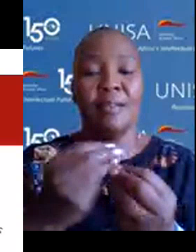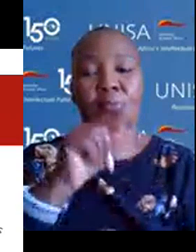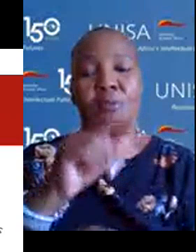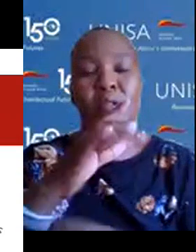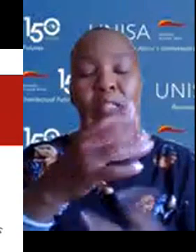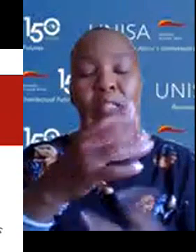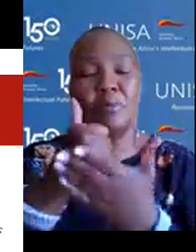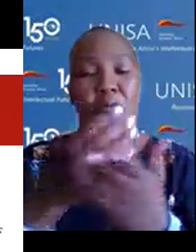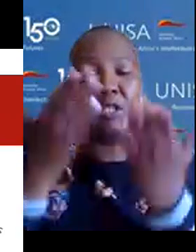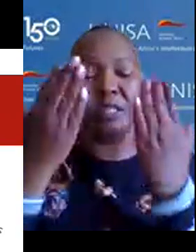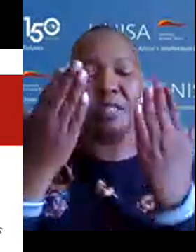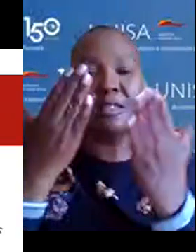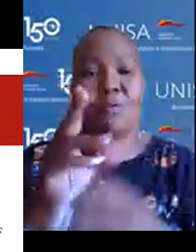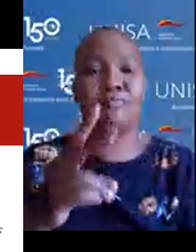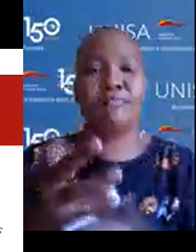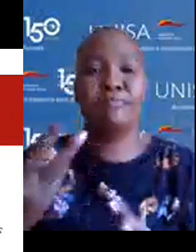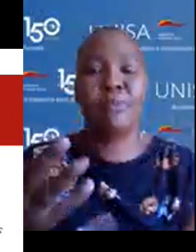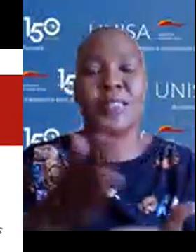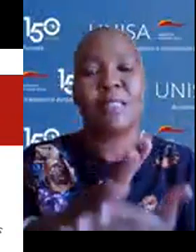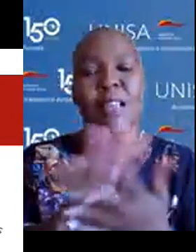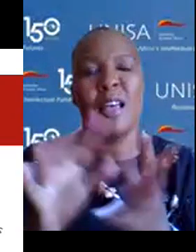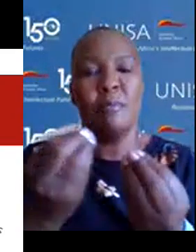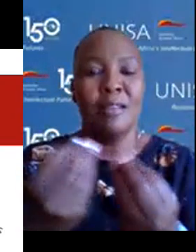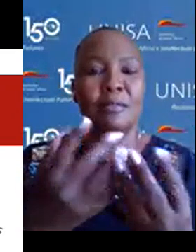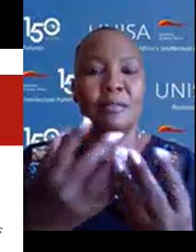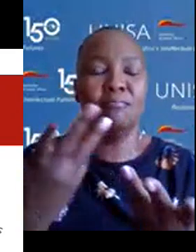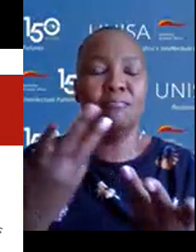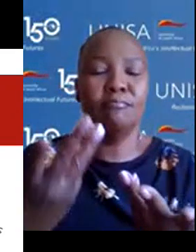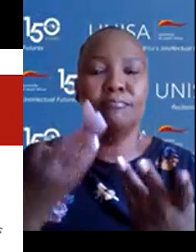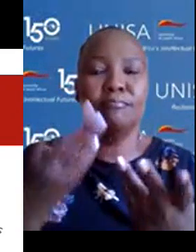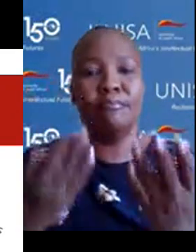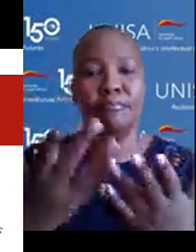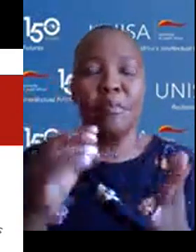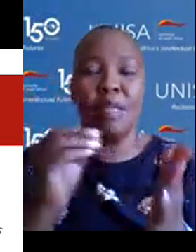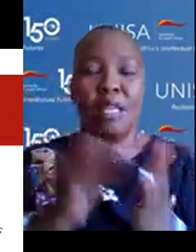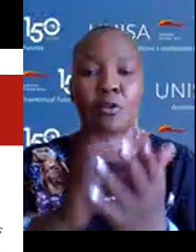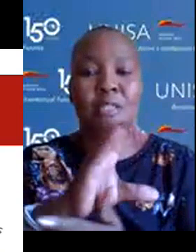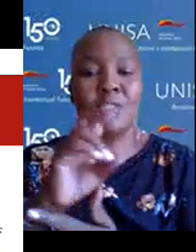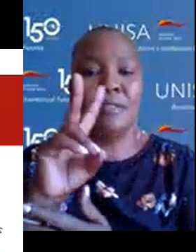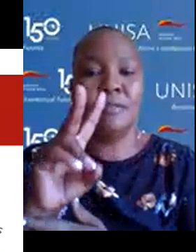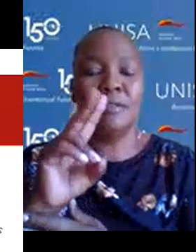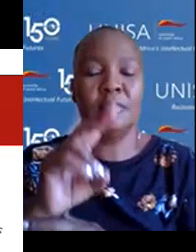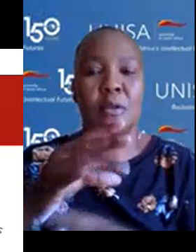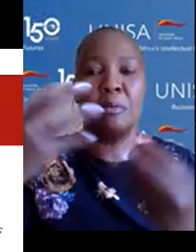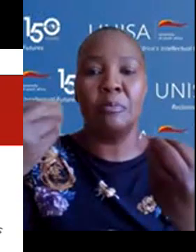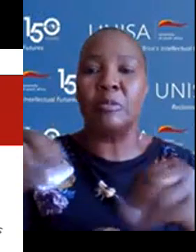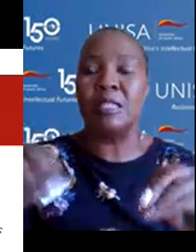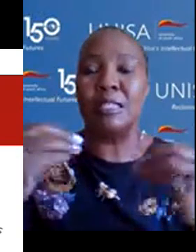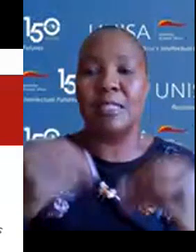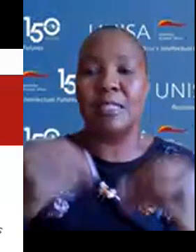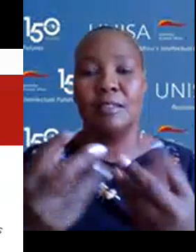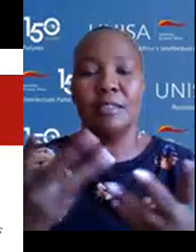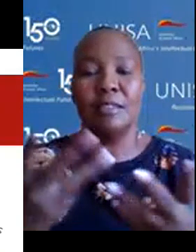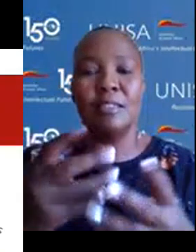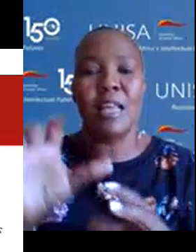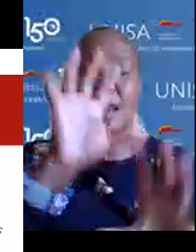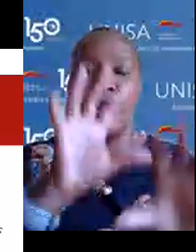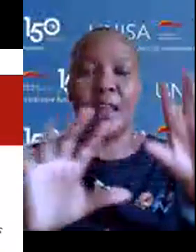with your studies, but also it's something that you can actually put on your CV as well. Most businesses are going to cloud computing.